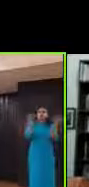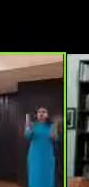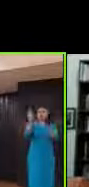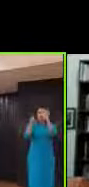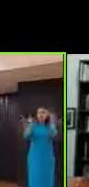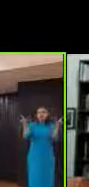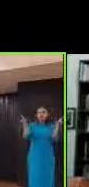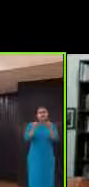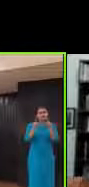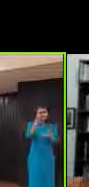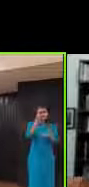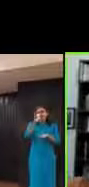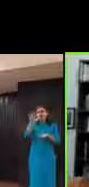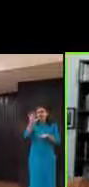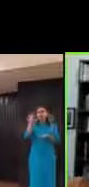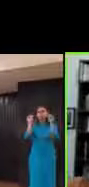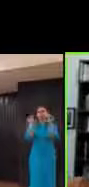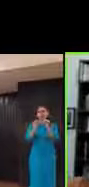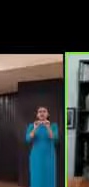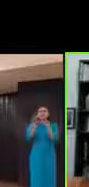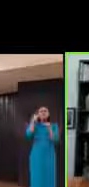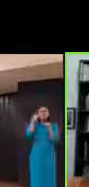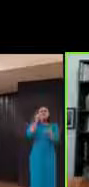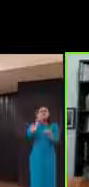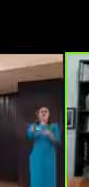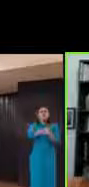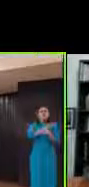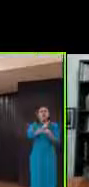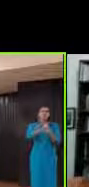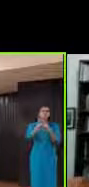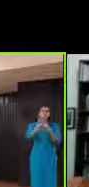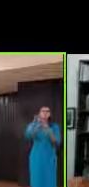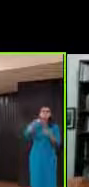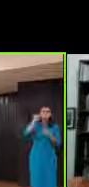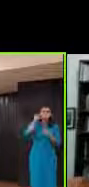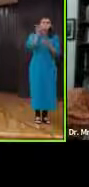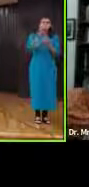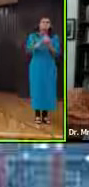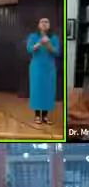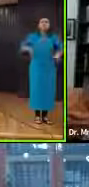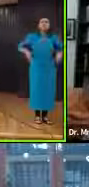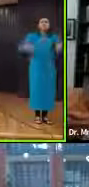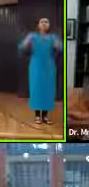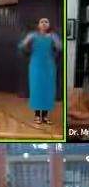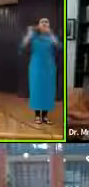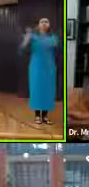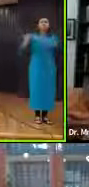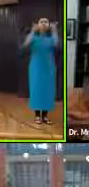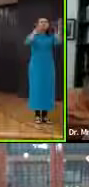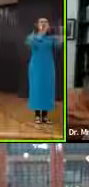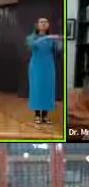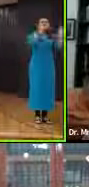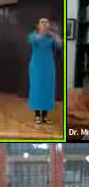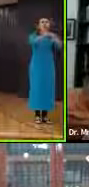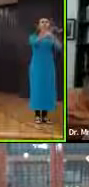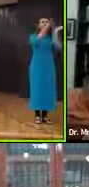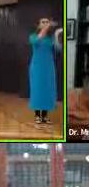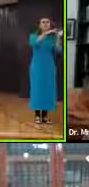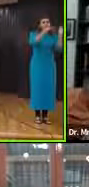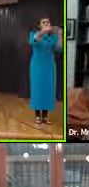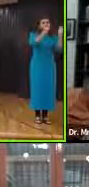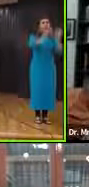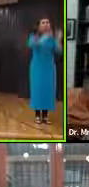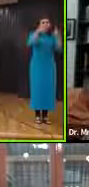Article 35A allowed benefits to permanent residents of the state of Jammu and Kashmir and Ladakh. And there is now a very